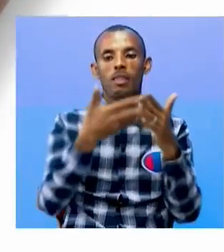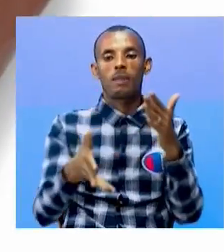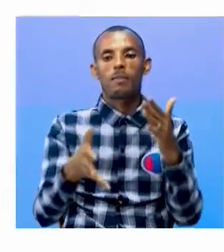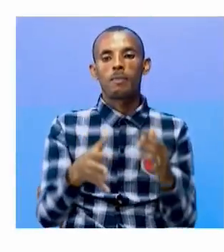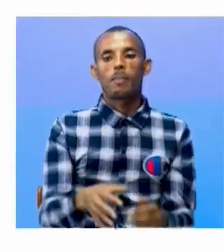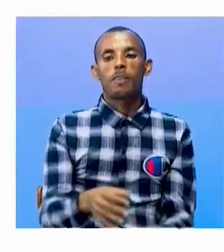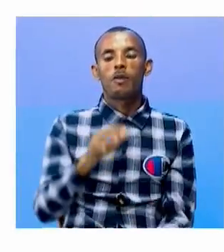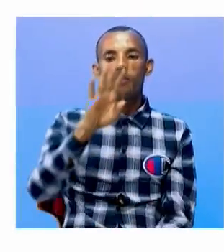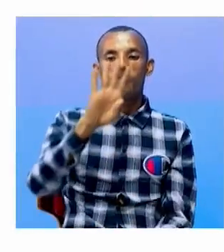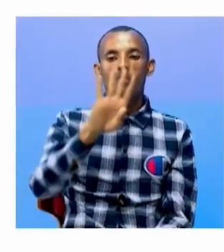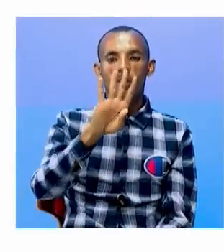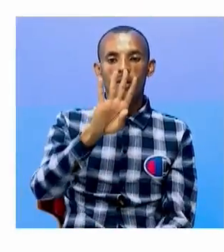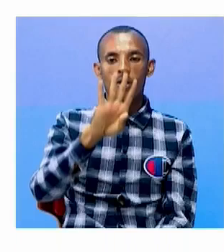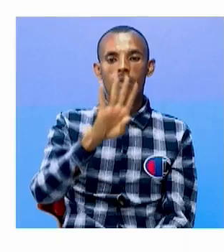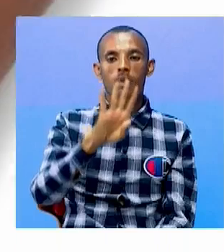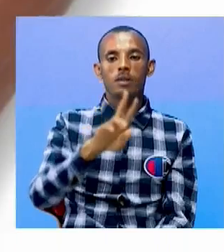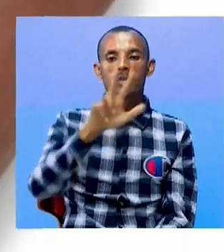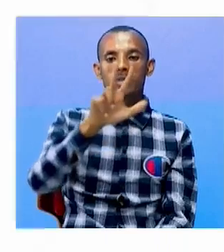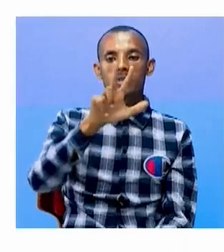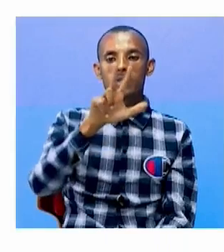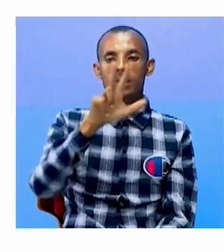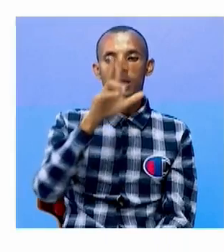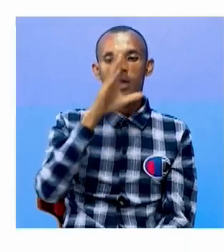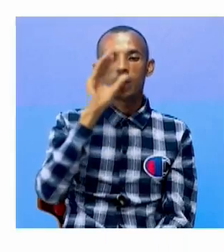4 and 3.